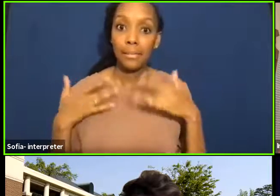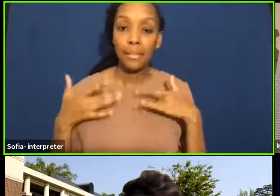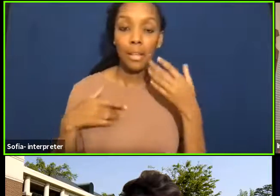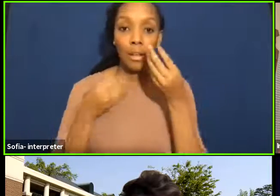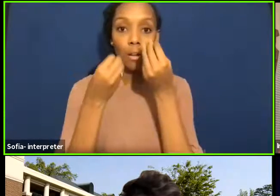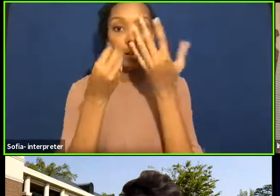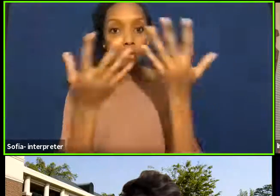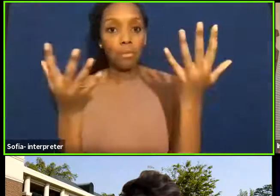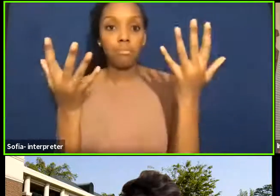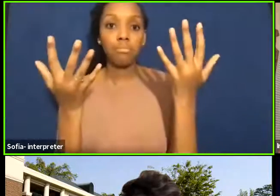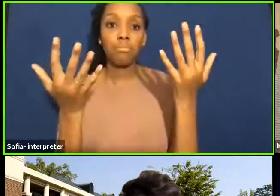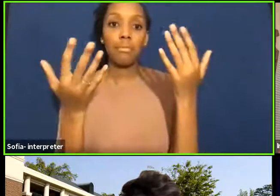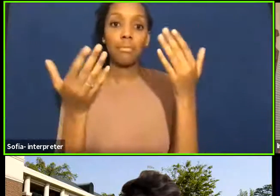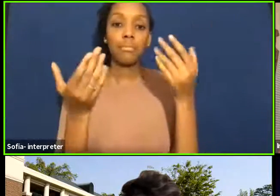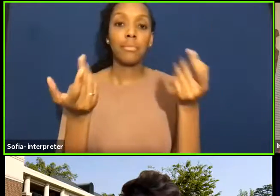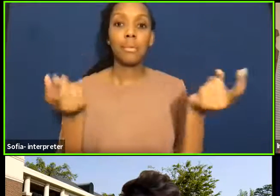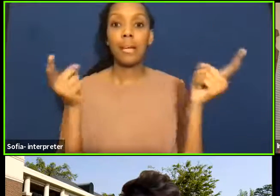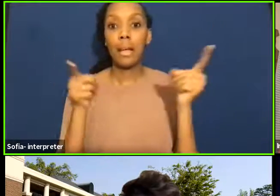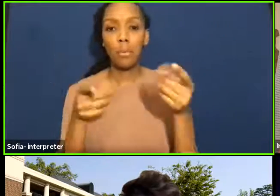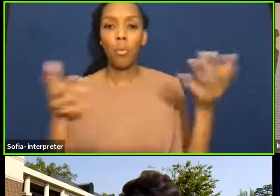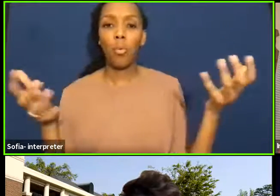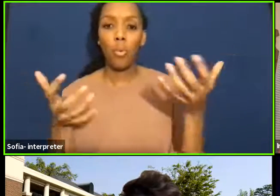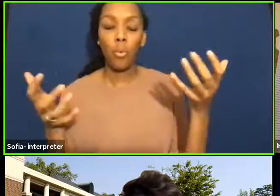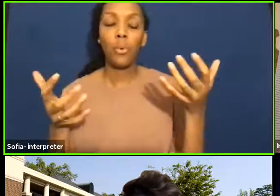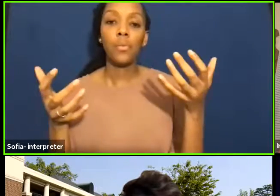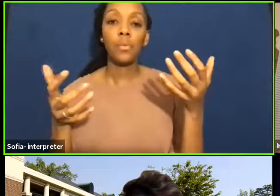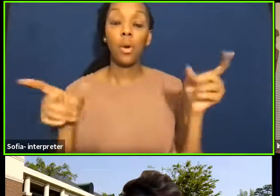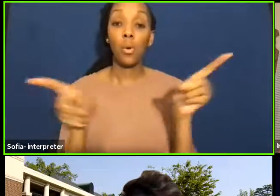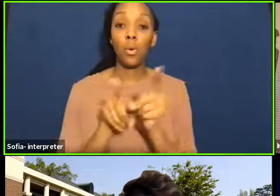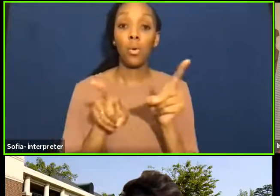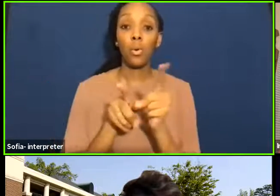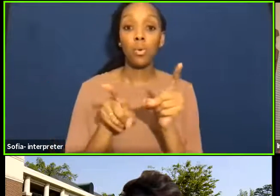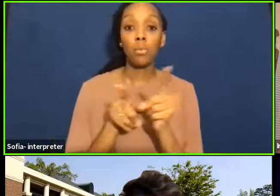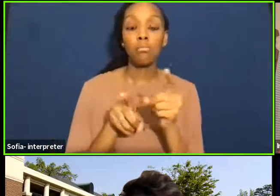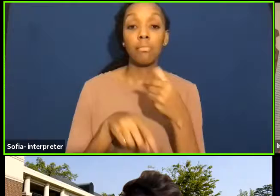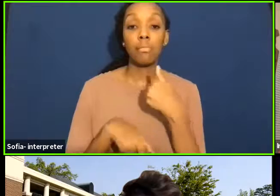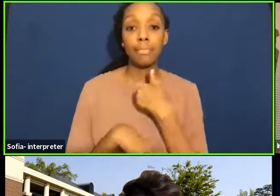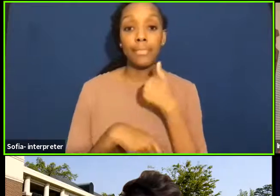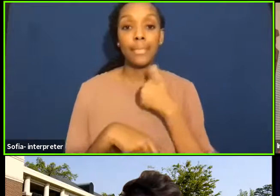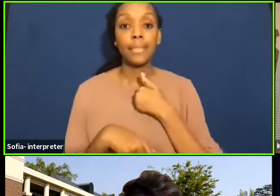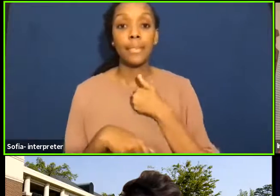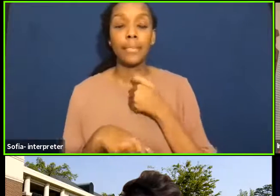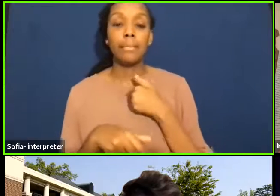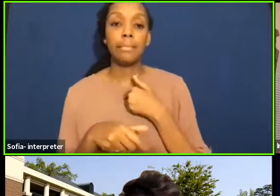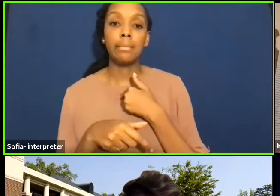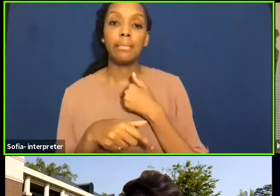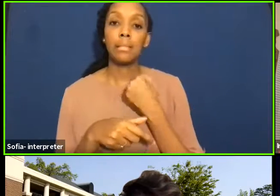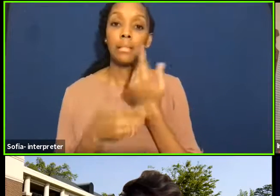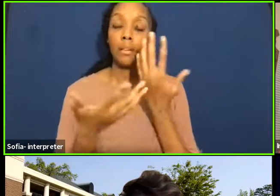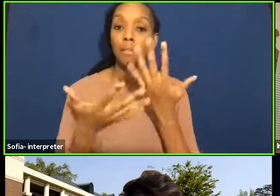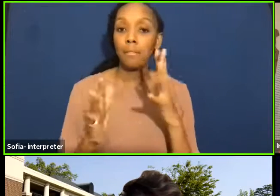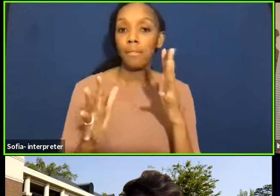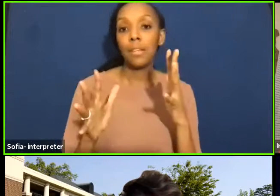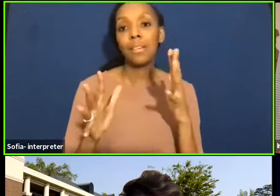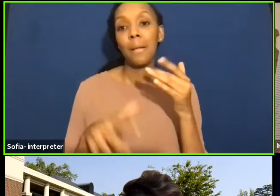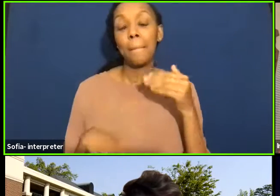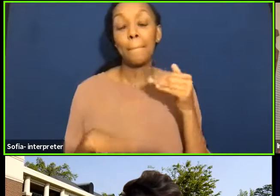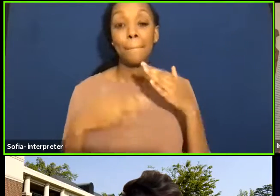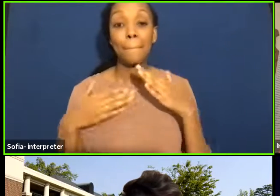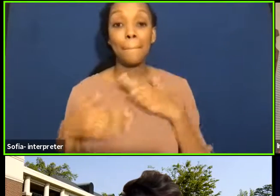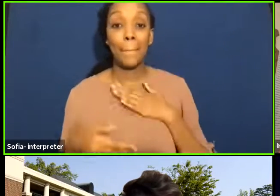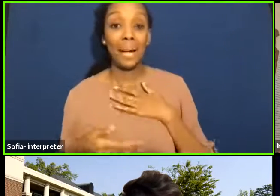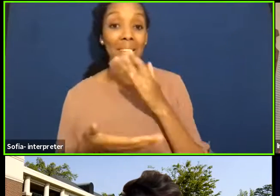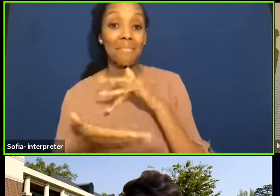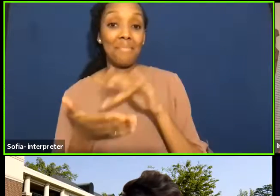you all about how that went. I've also been wrapping up some straggling midterms, which has